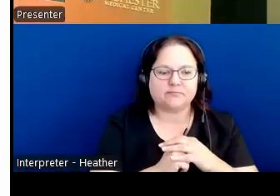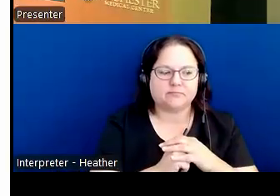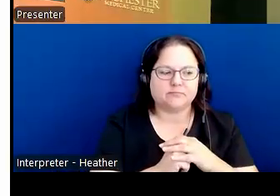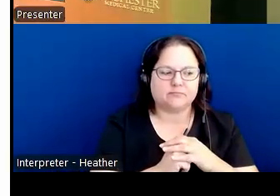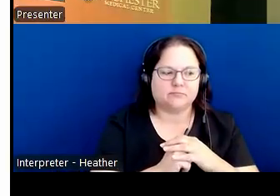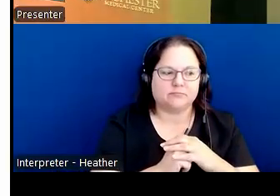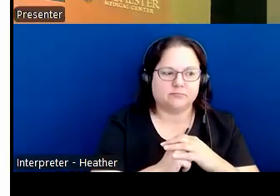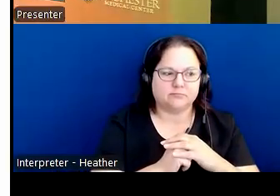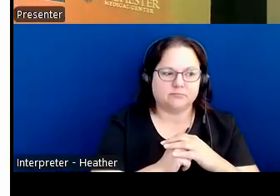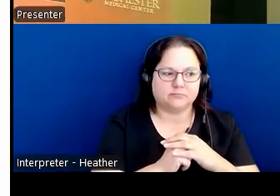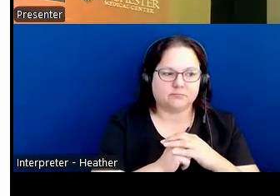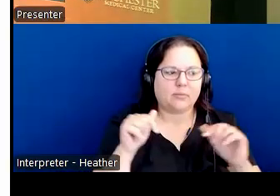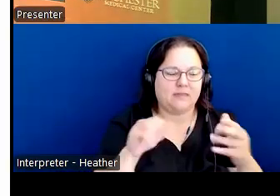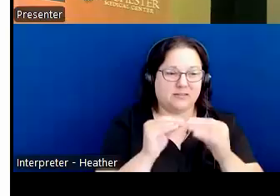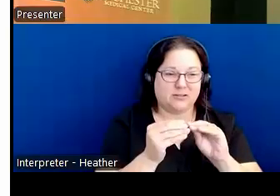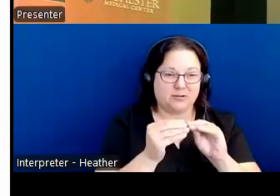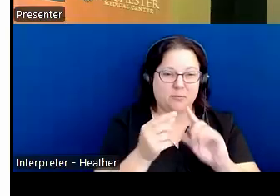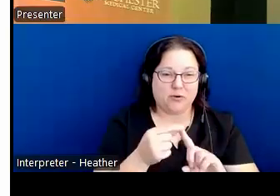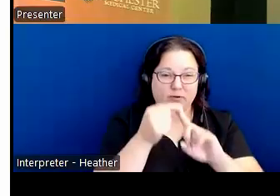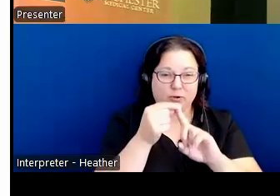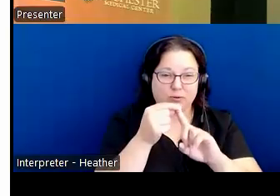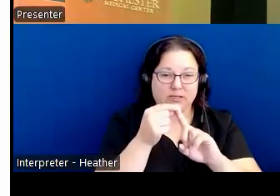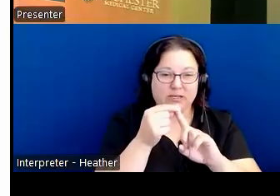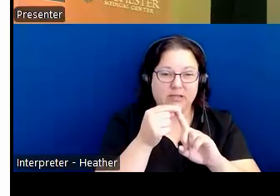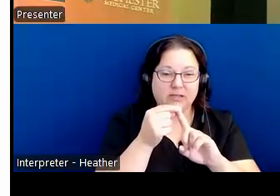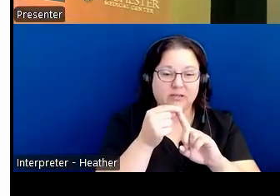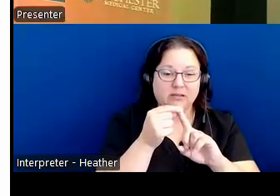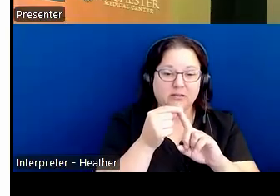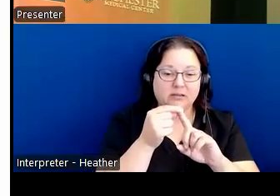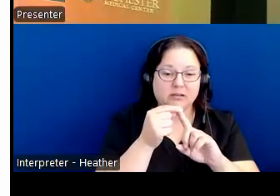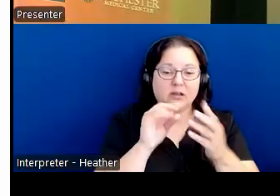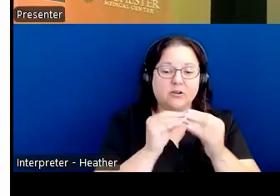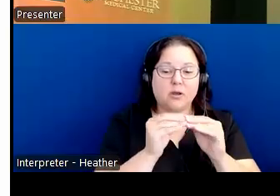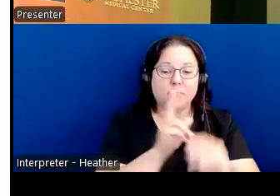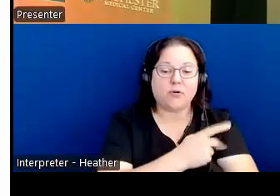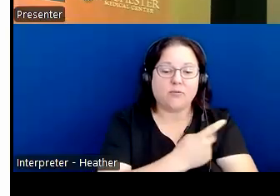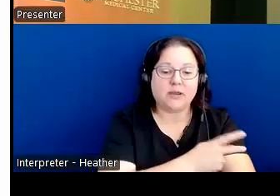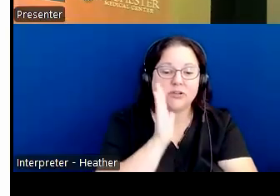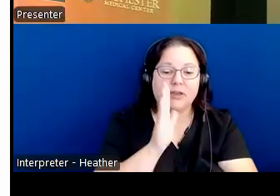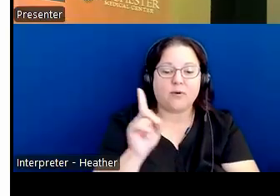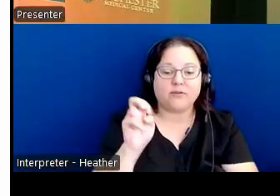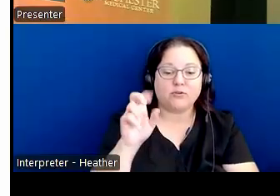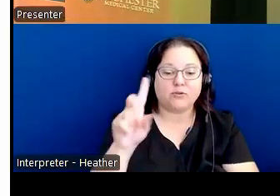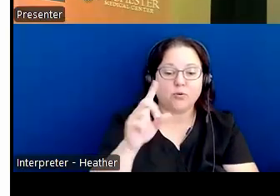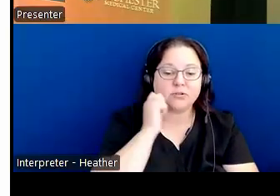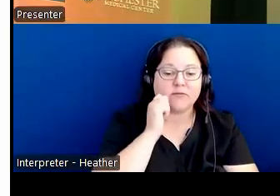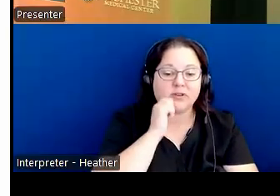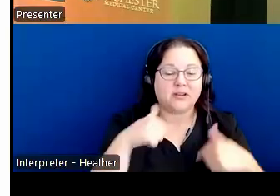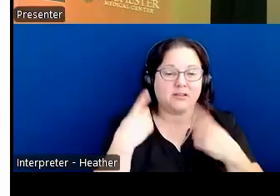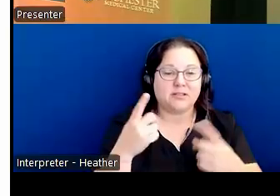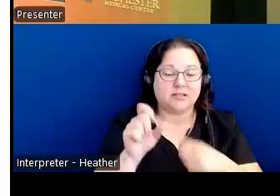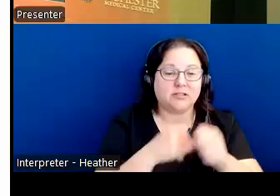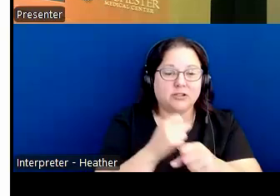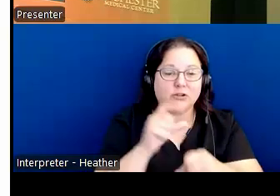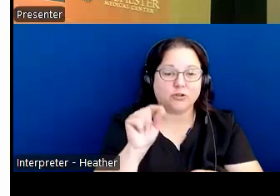This is the number of unique patients that are dosed every day in the OTP since 2020. And you can see that there's